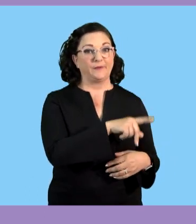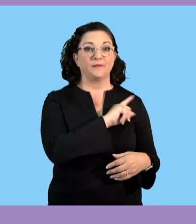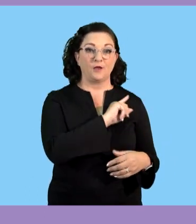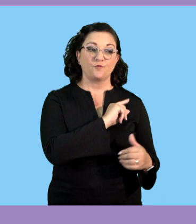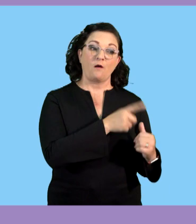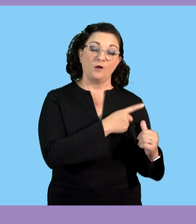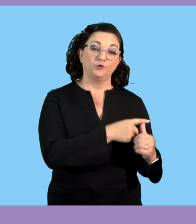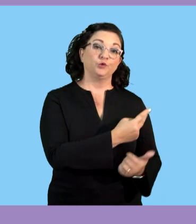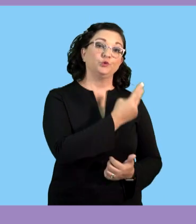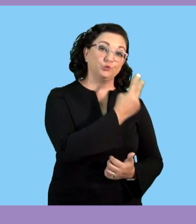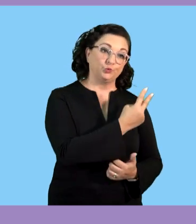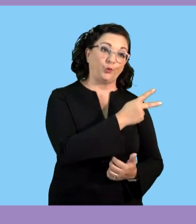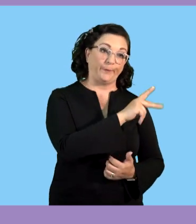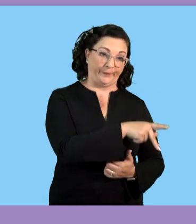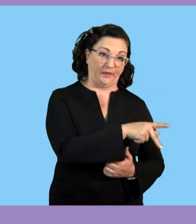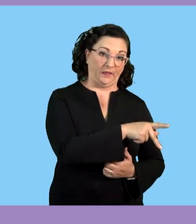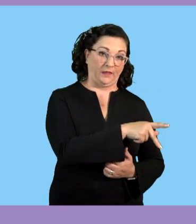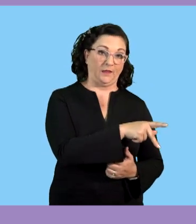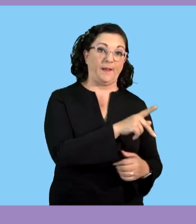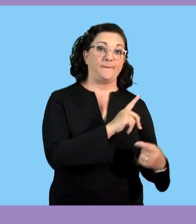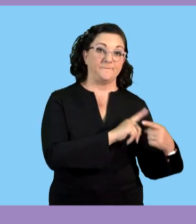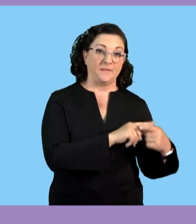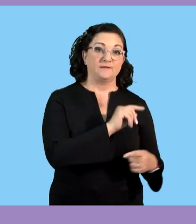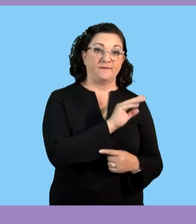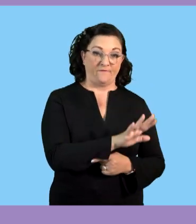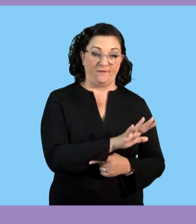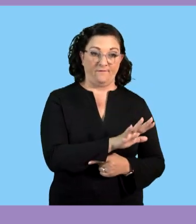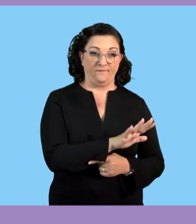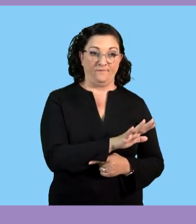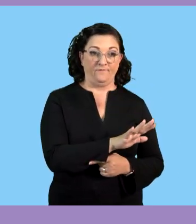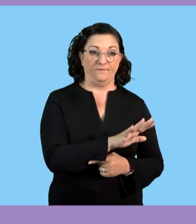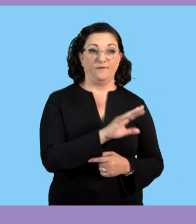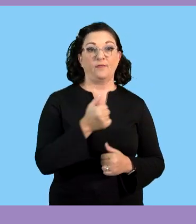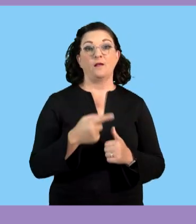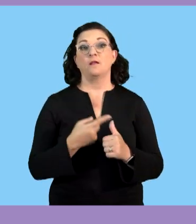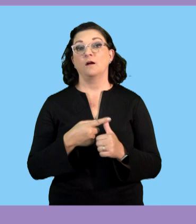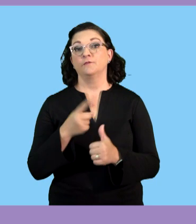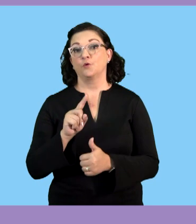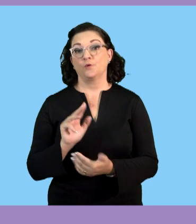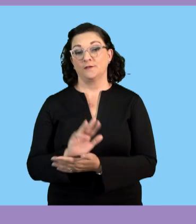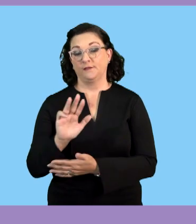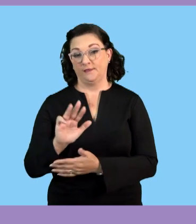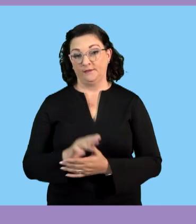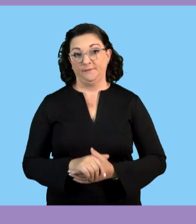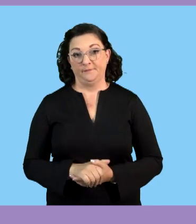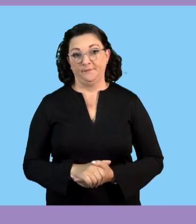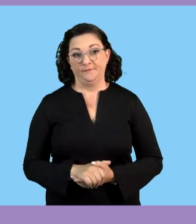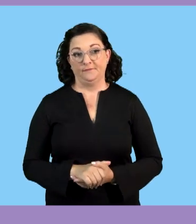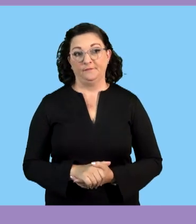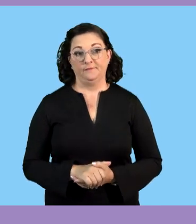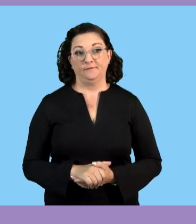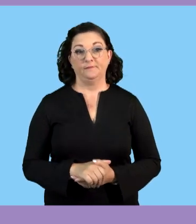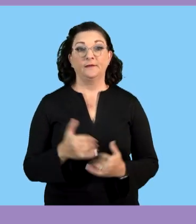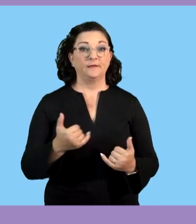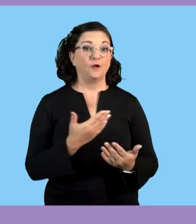me 2 p's. And then we are adding 5 to those p's, and the result is 19.